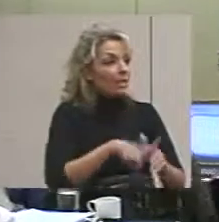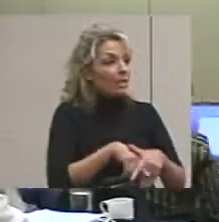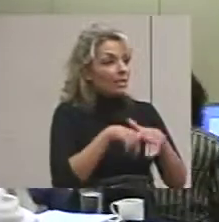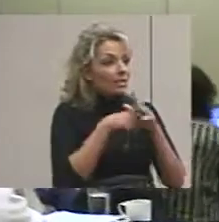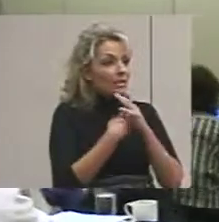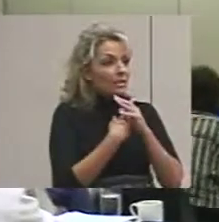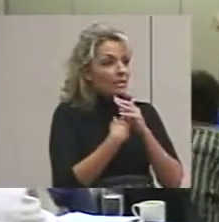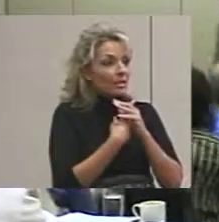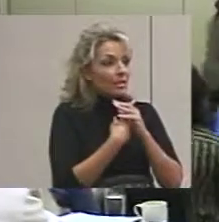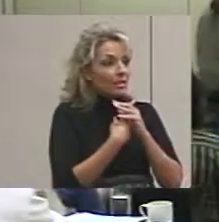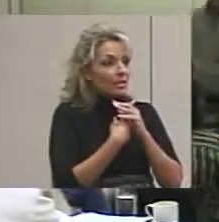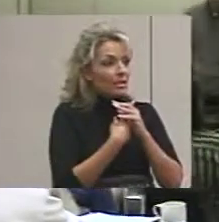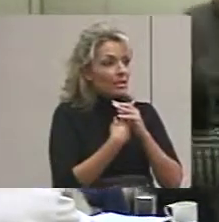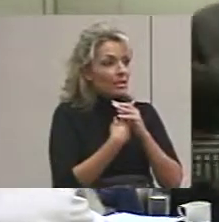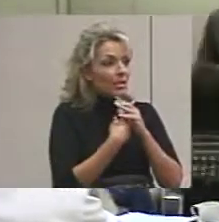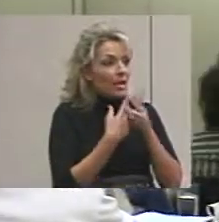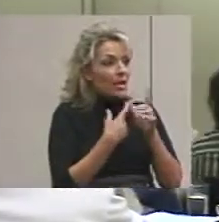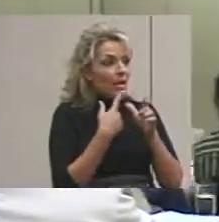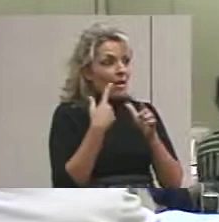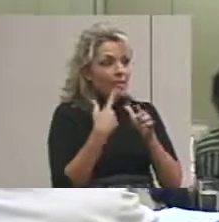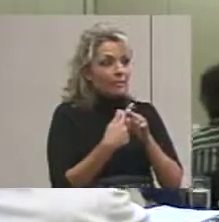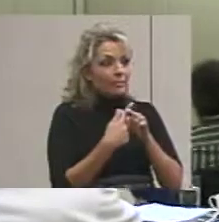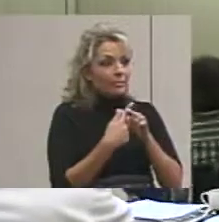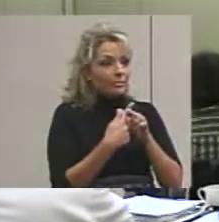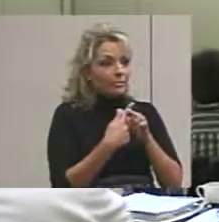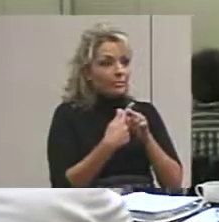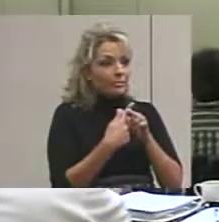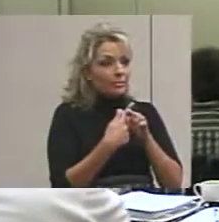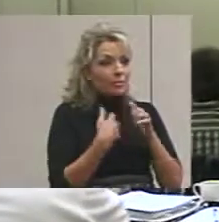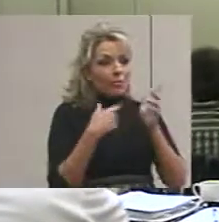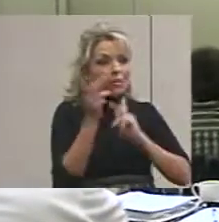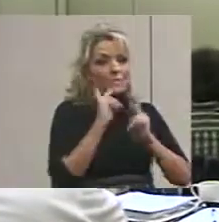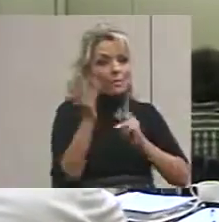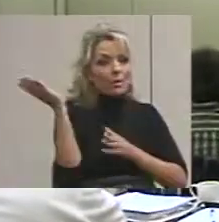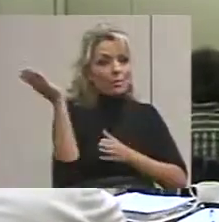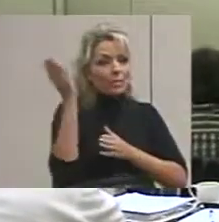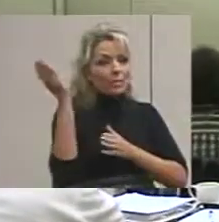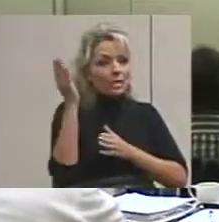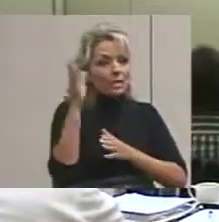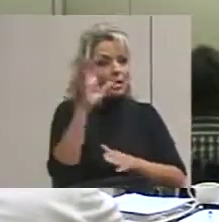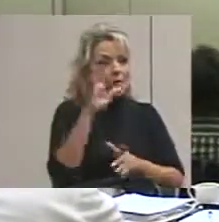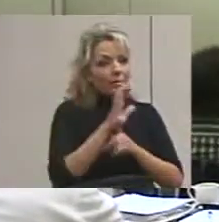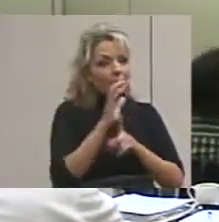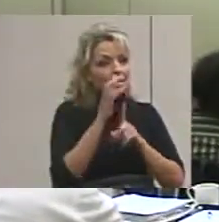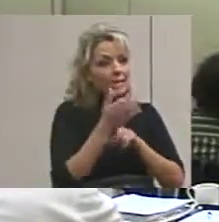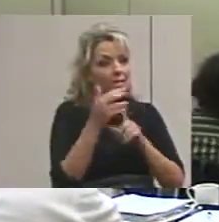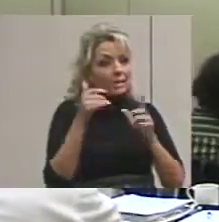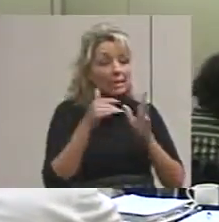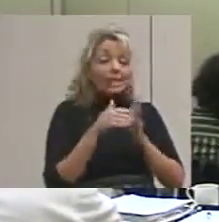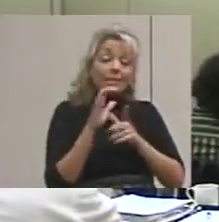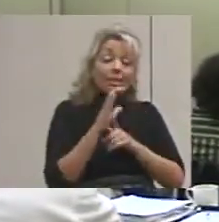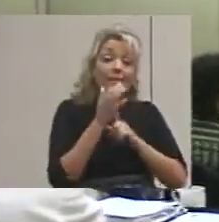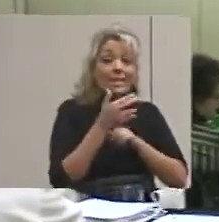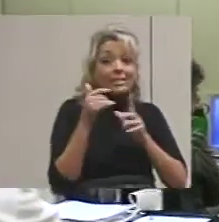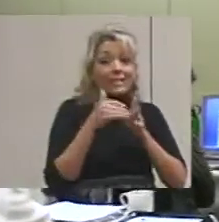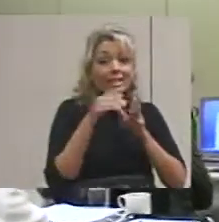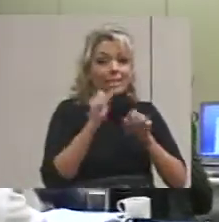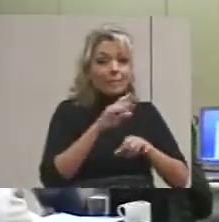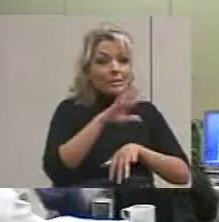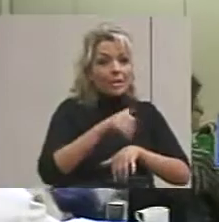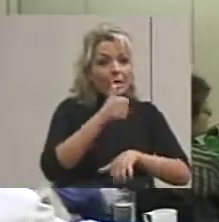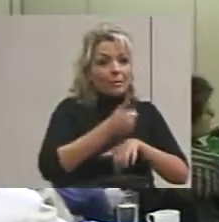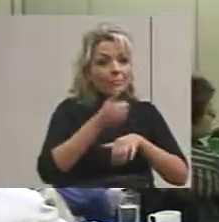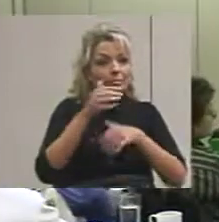And we'd like to start having people present their case studies. And the case studies can be in any form